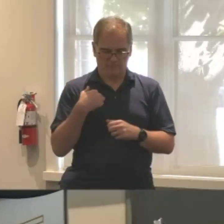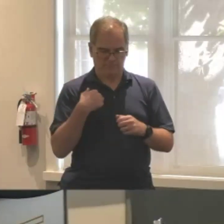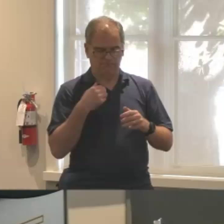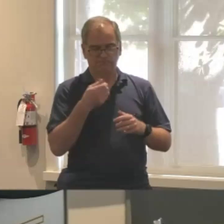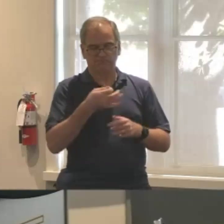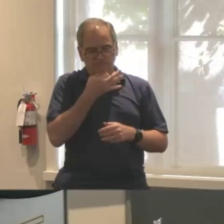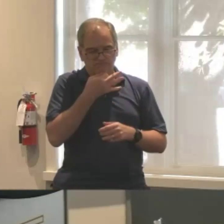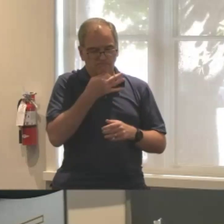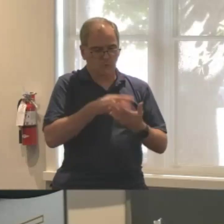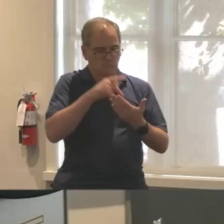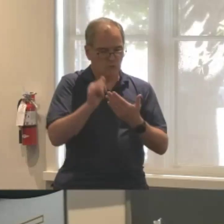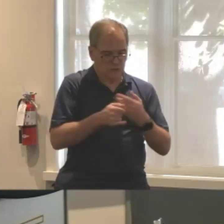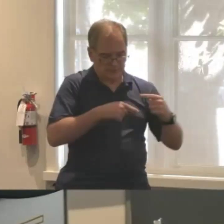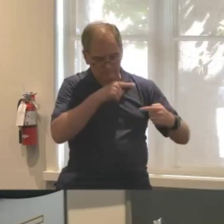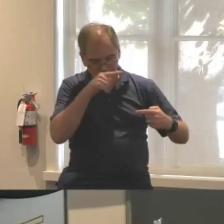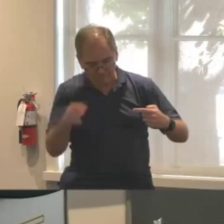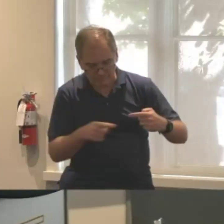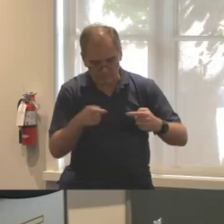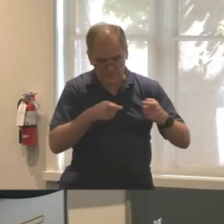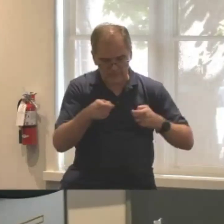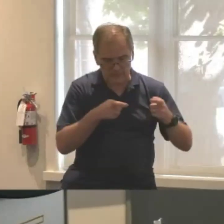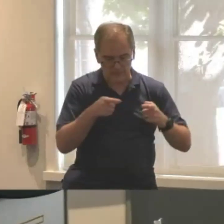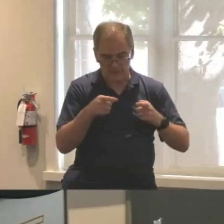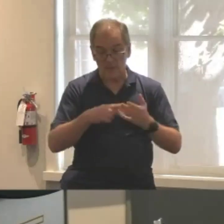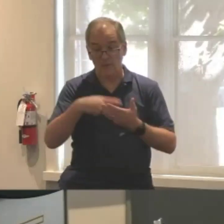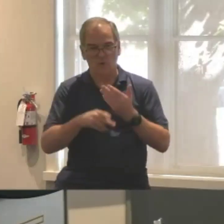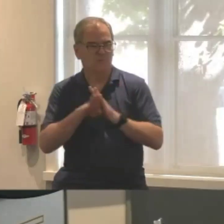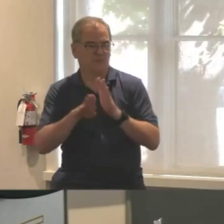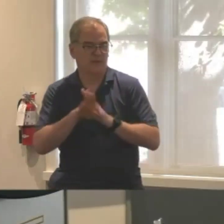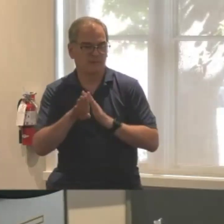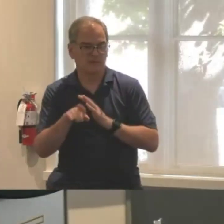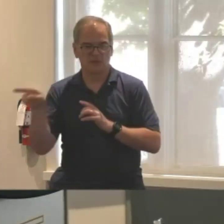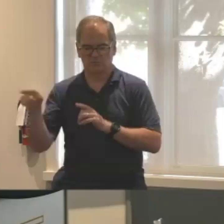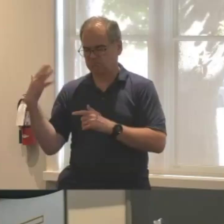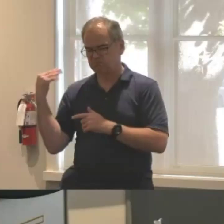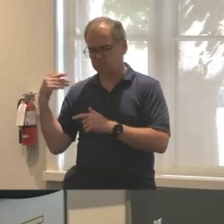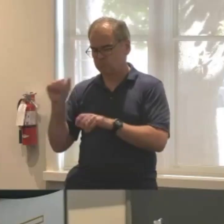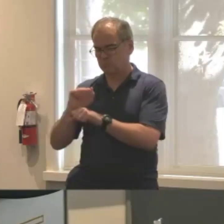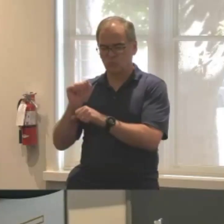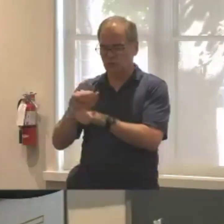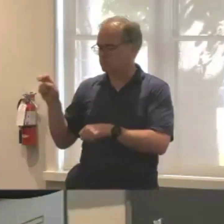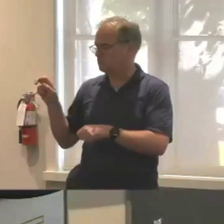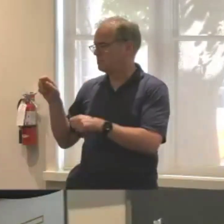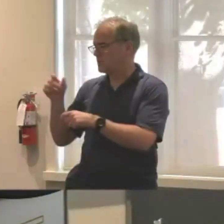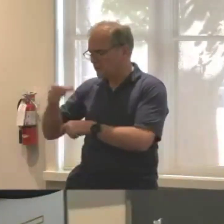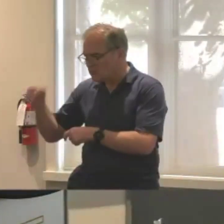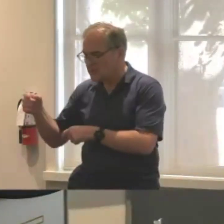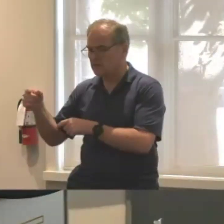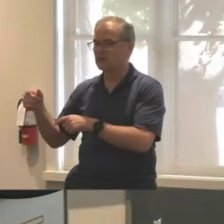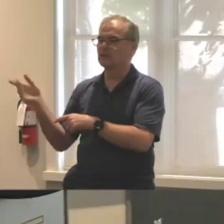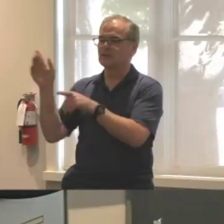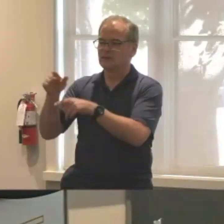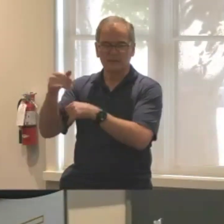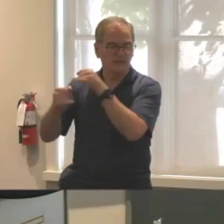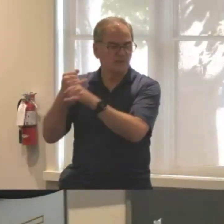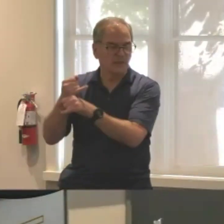and education program development across various sectors, including government, international,